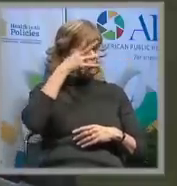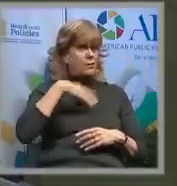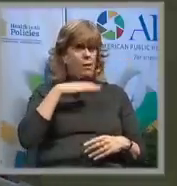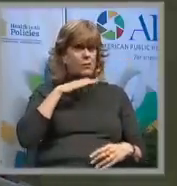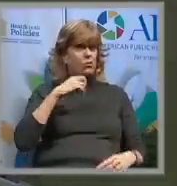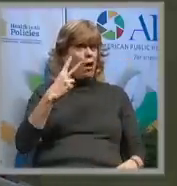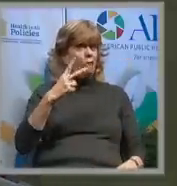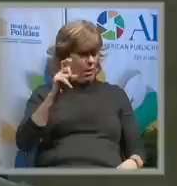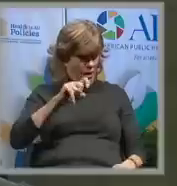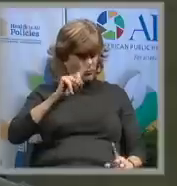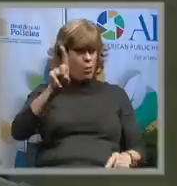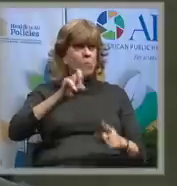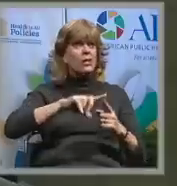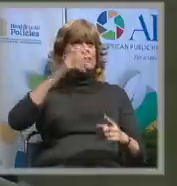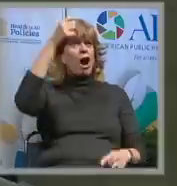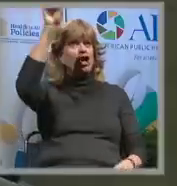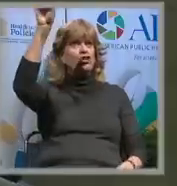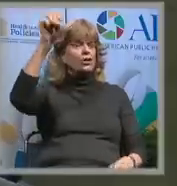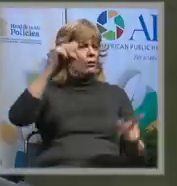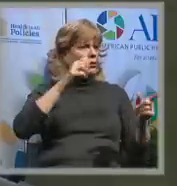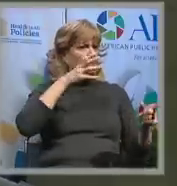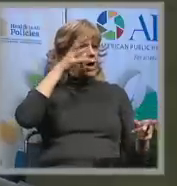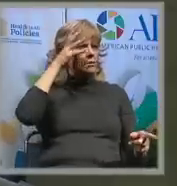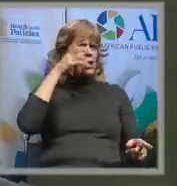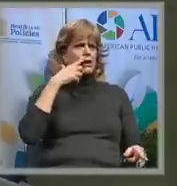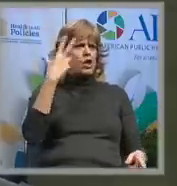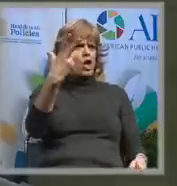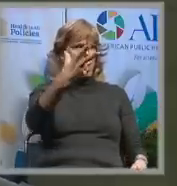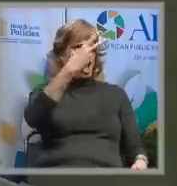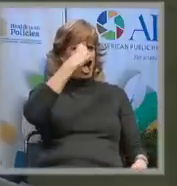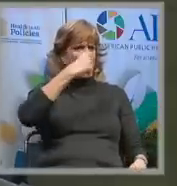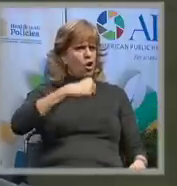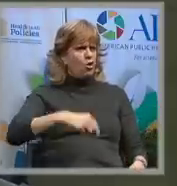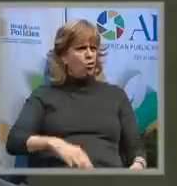old, but I said, I've got to go. And they said, absolutely not.